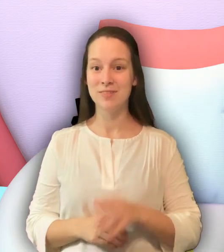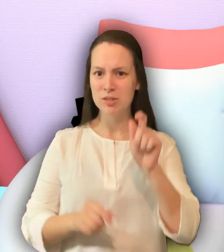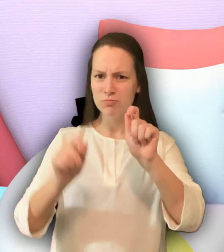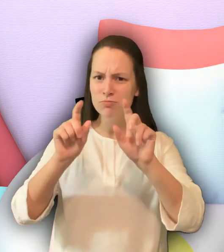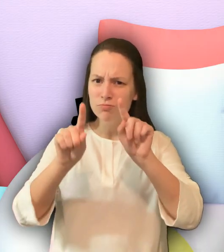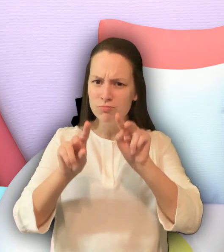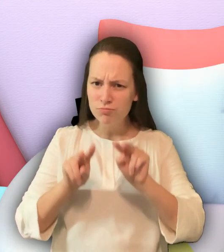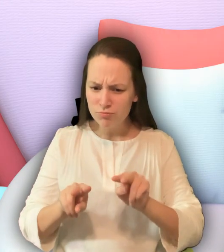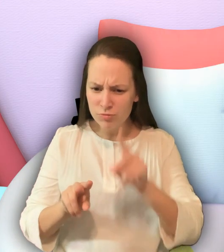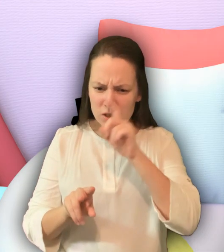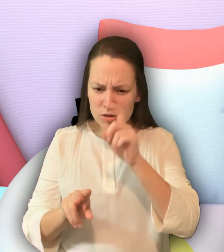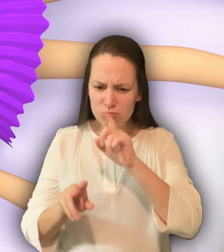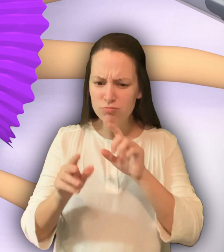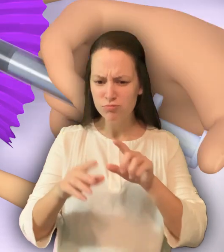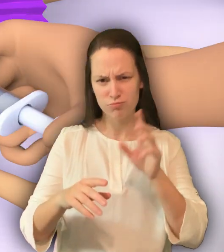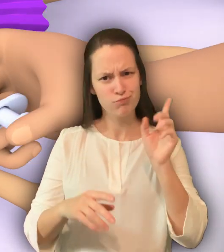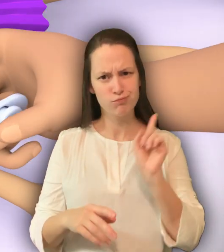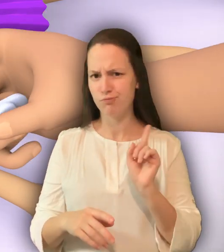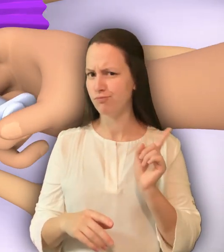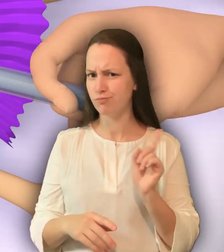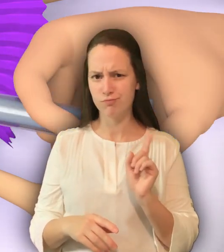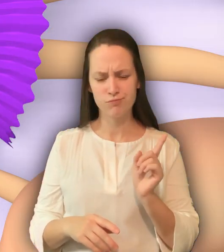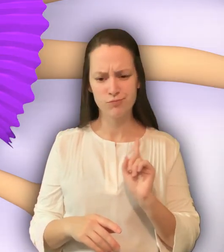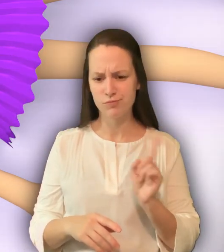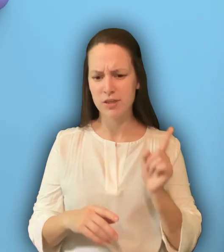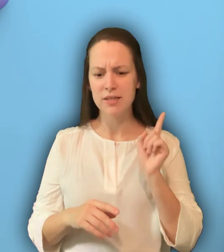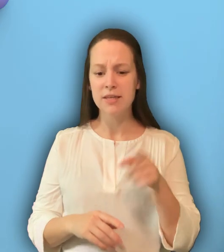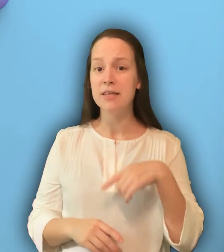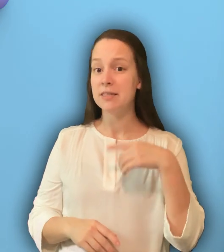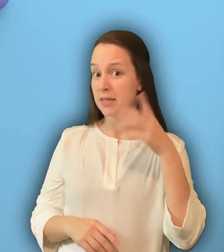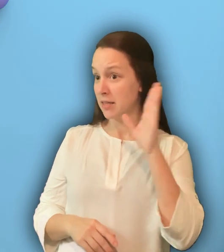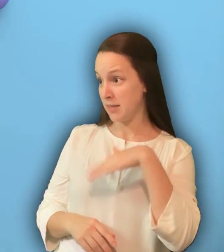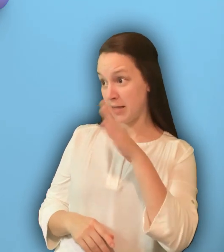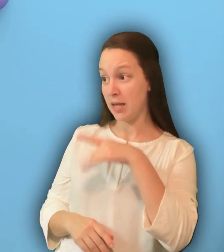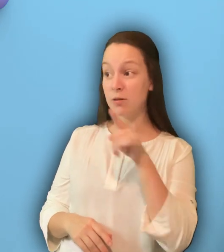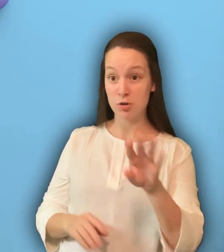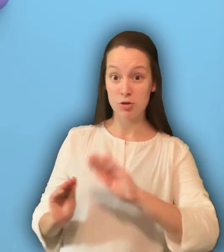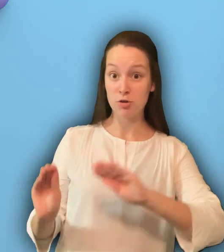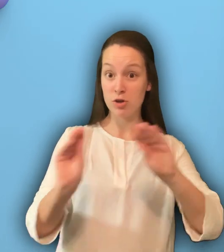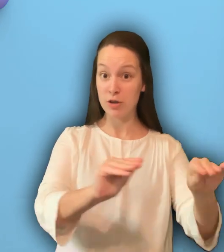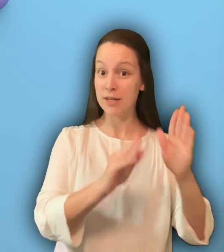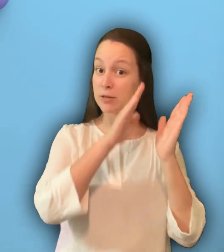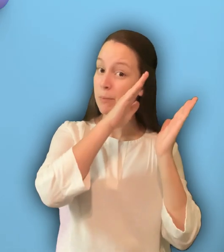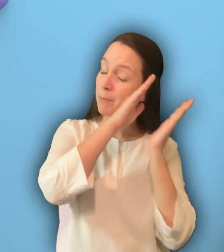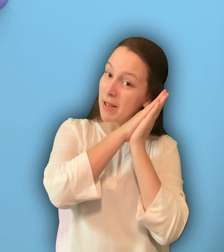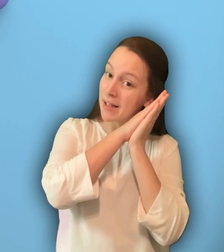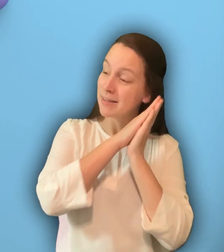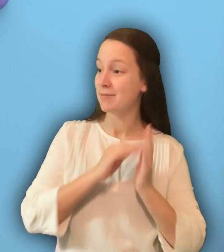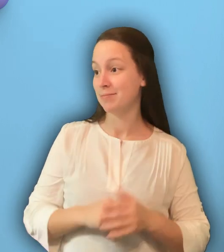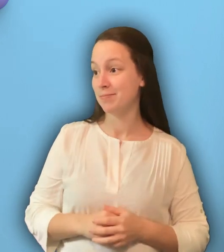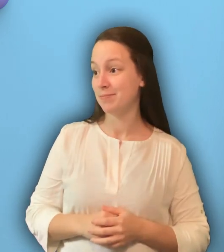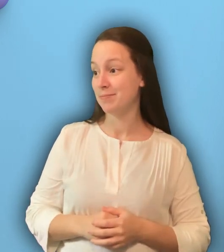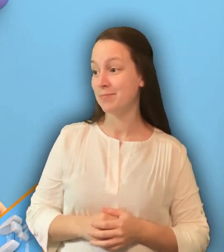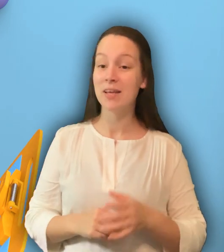He looked at the dolly and he shook his head And he said, Miss Polly put her straight to